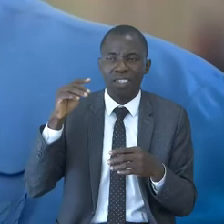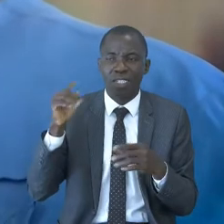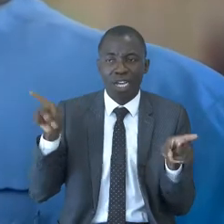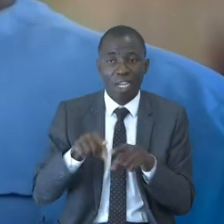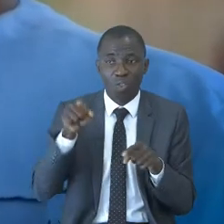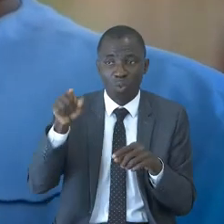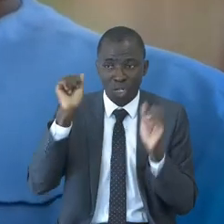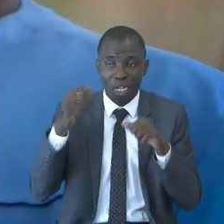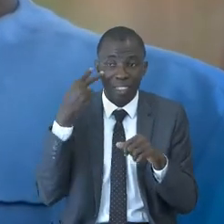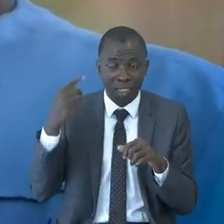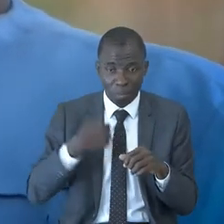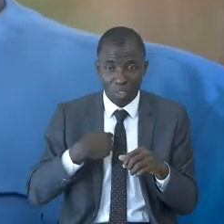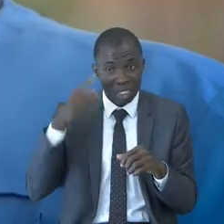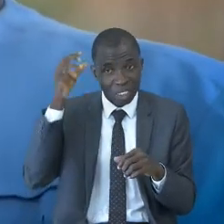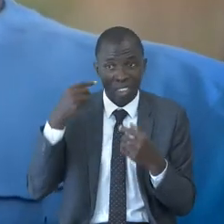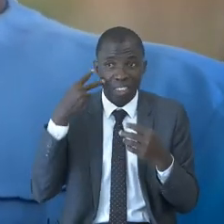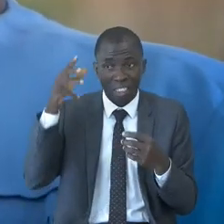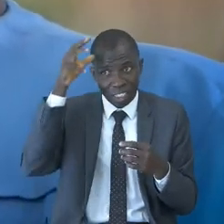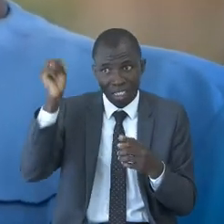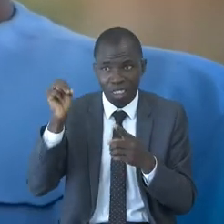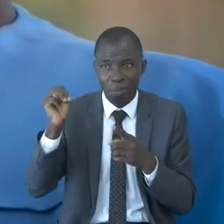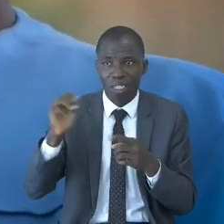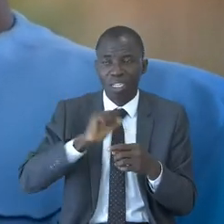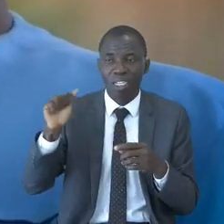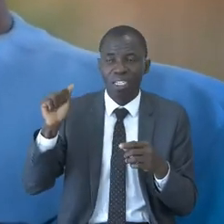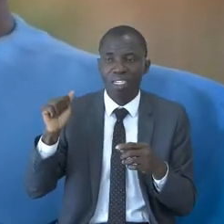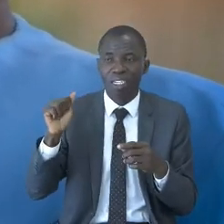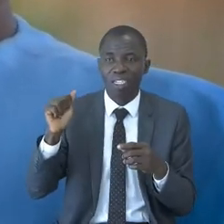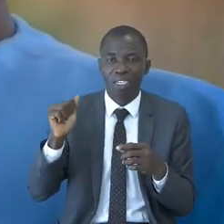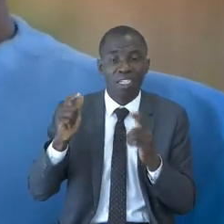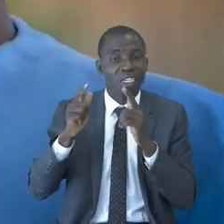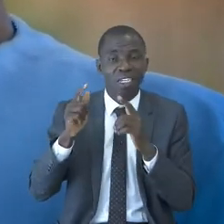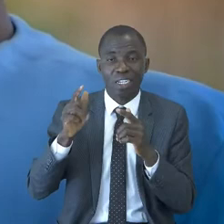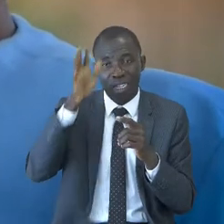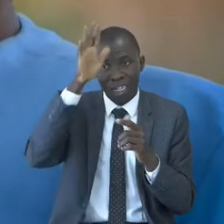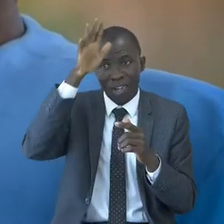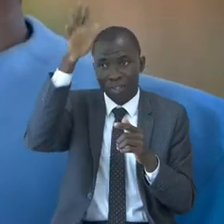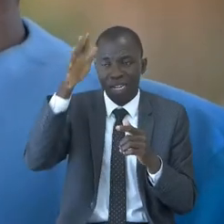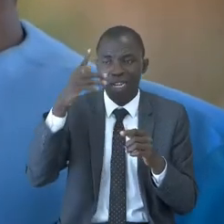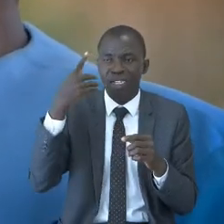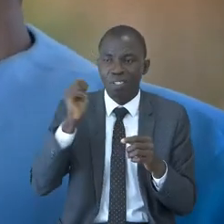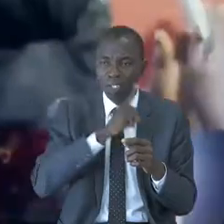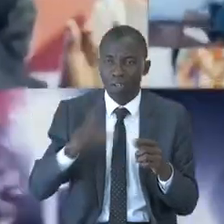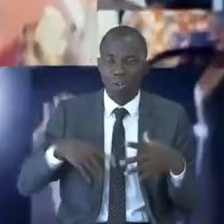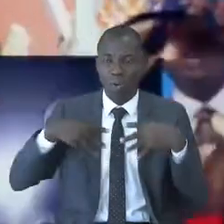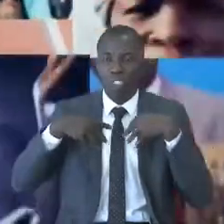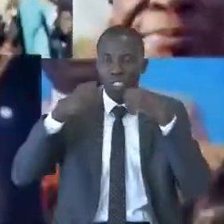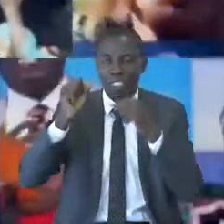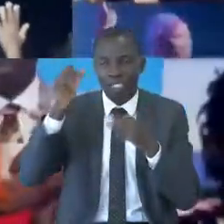a grandfather. The joy in my life is so beautiful. So God bless you